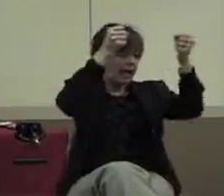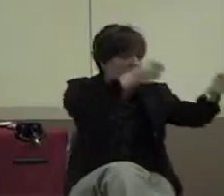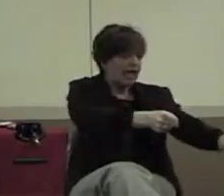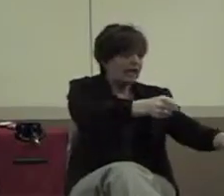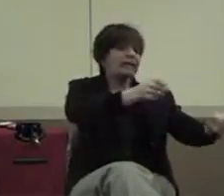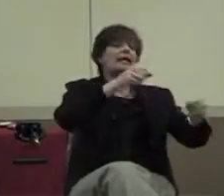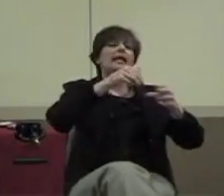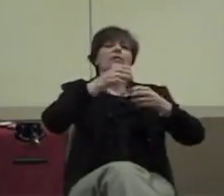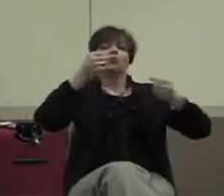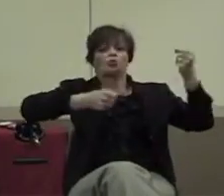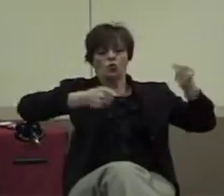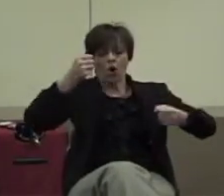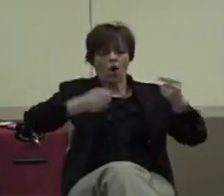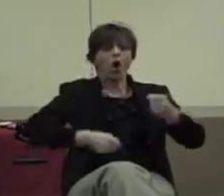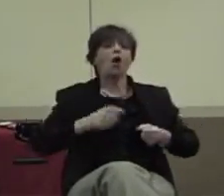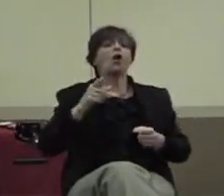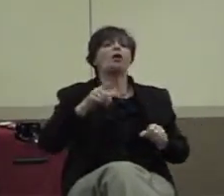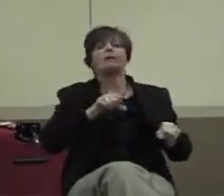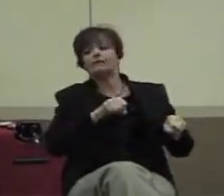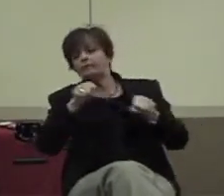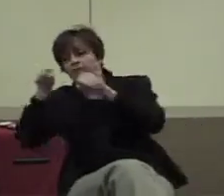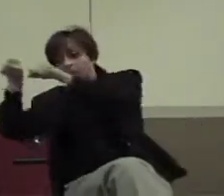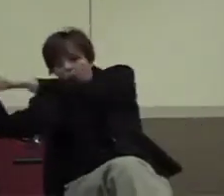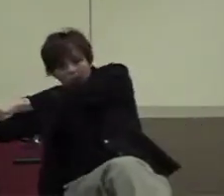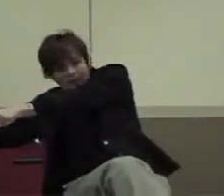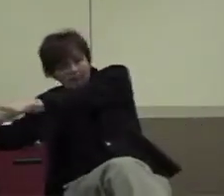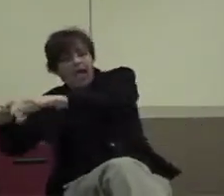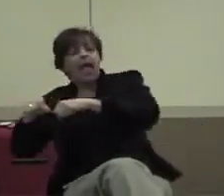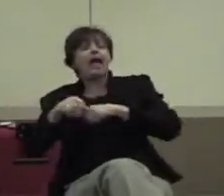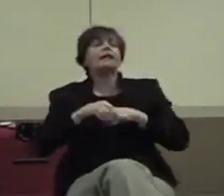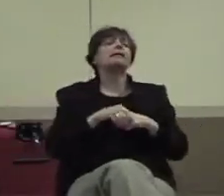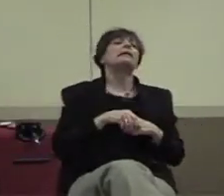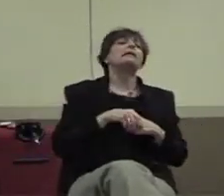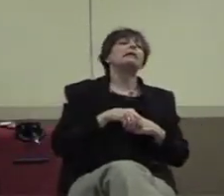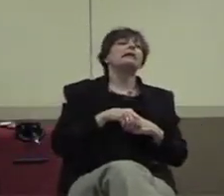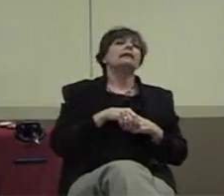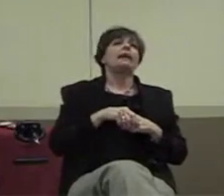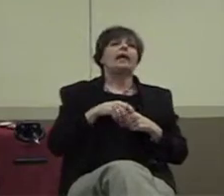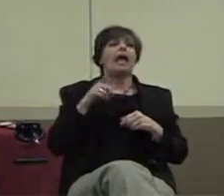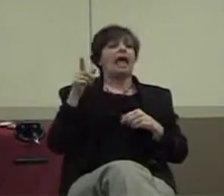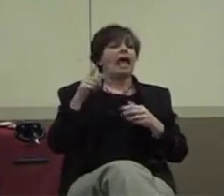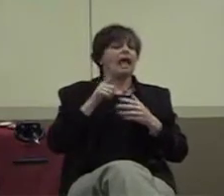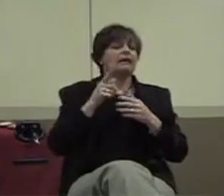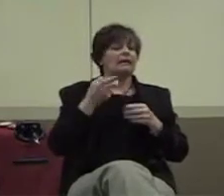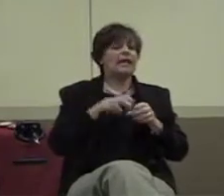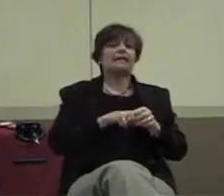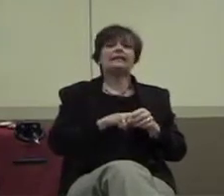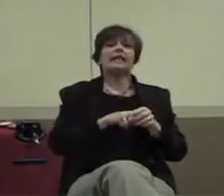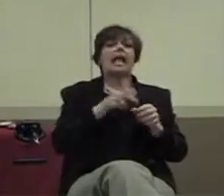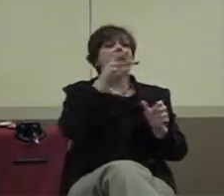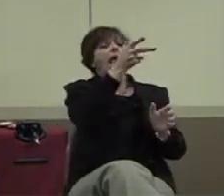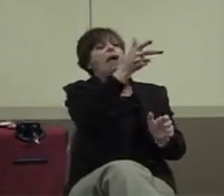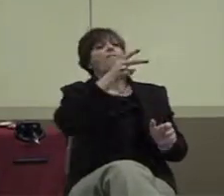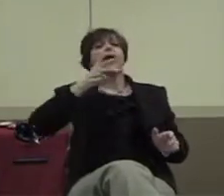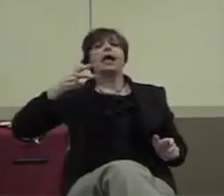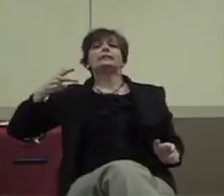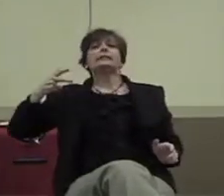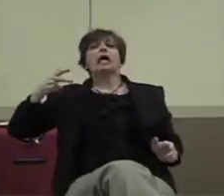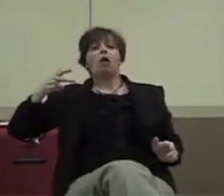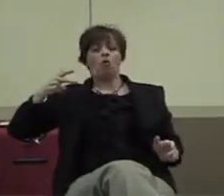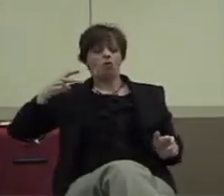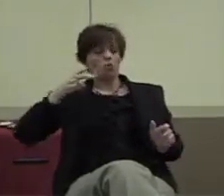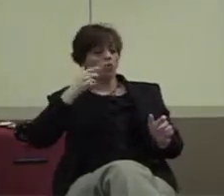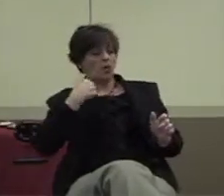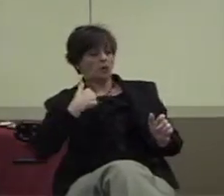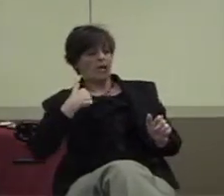takes the buggy back and puts it back in the shopping cart corral. She gets in, and she backs out towards me. As she backs